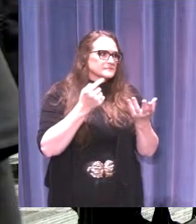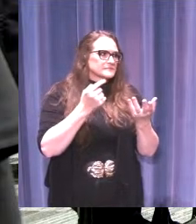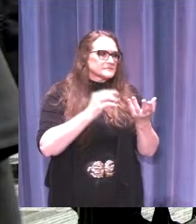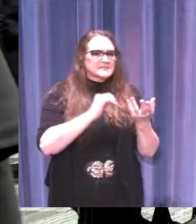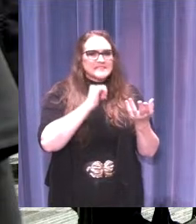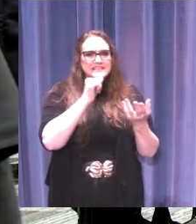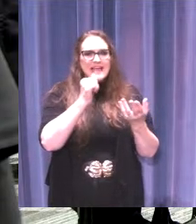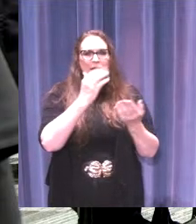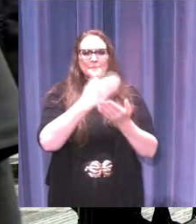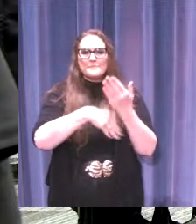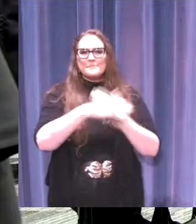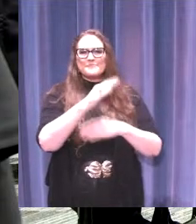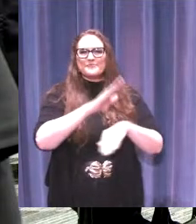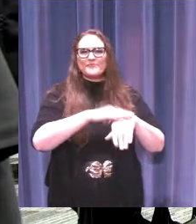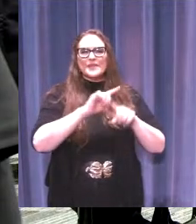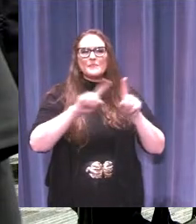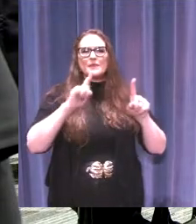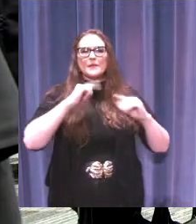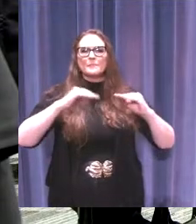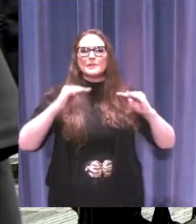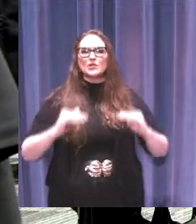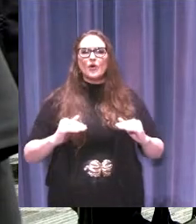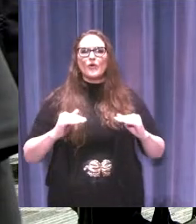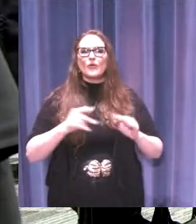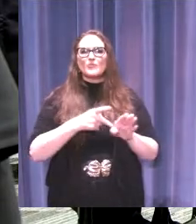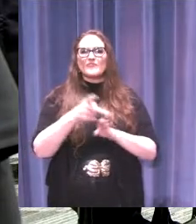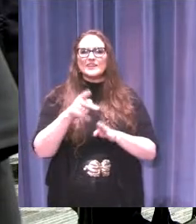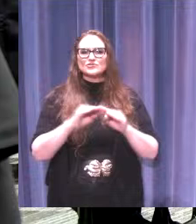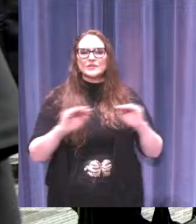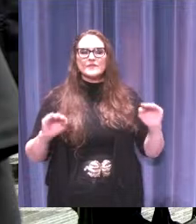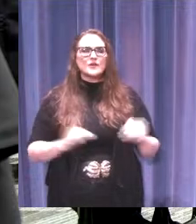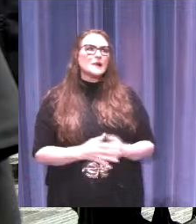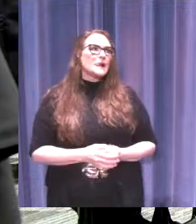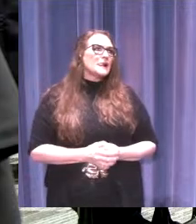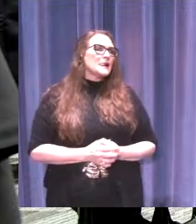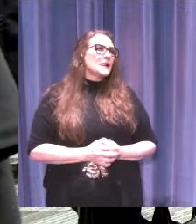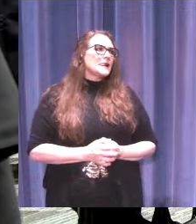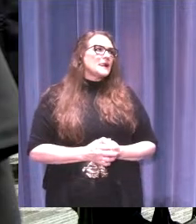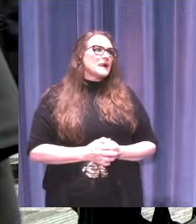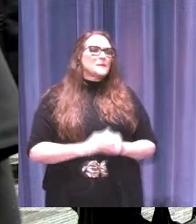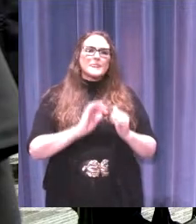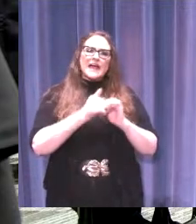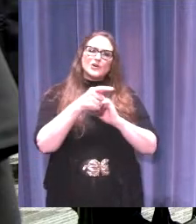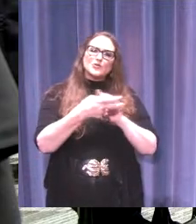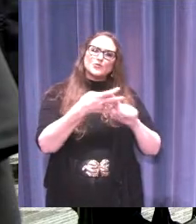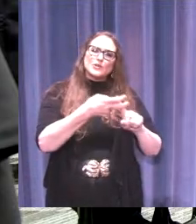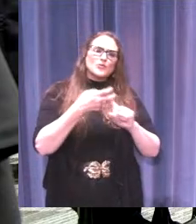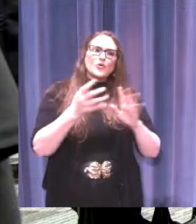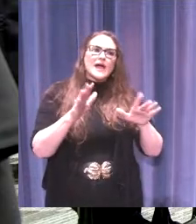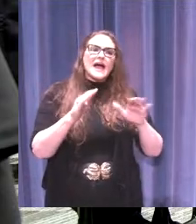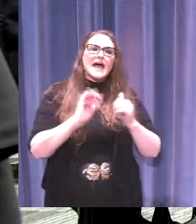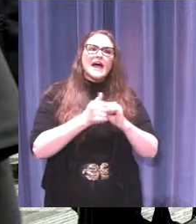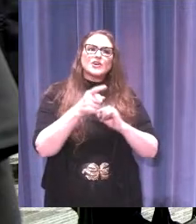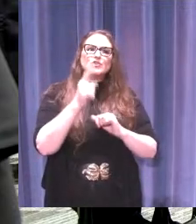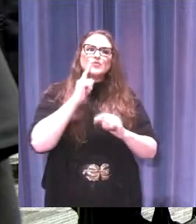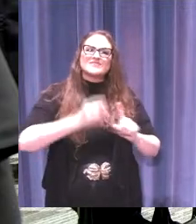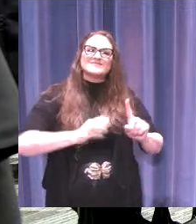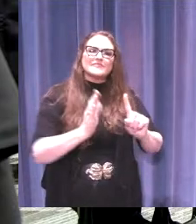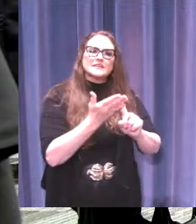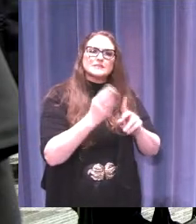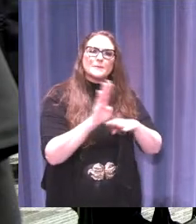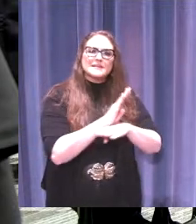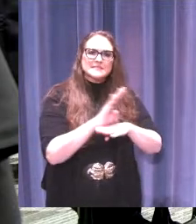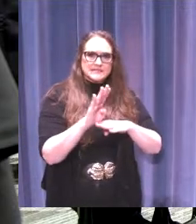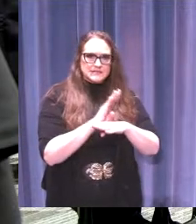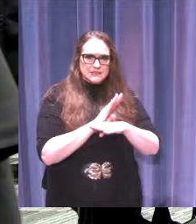not manual, but below the professional level. How do you recruit, or how do you convince